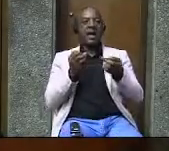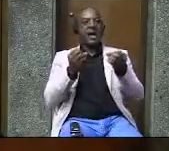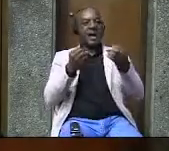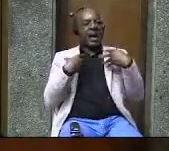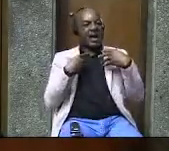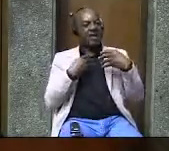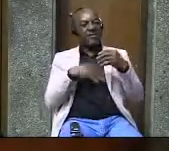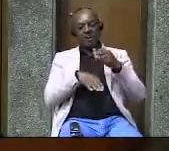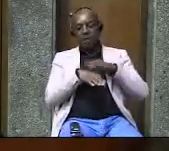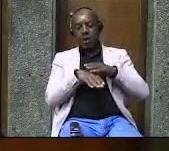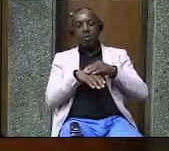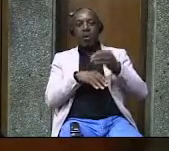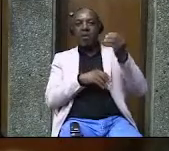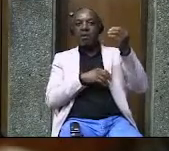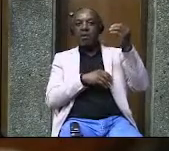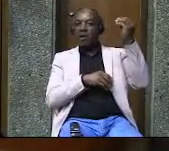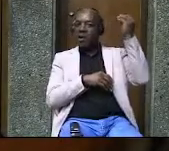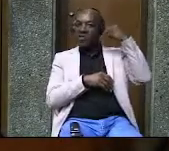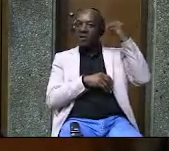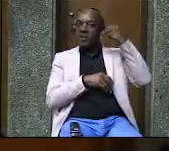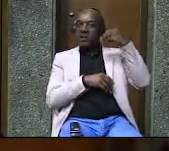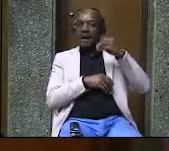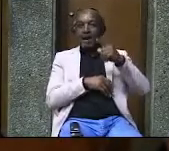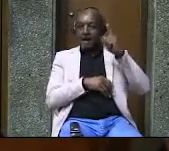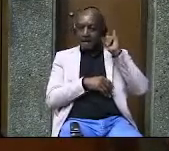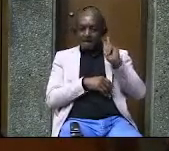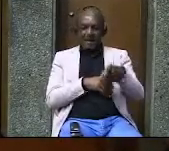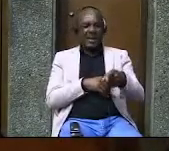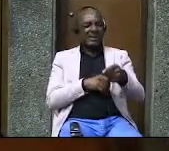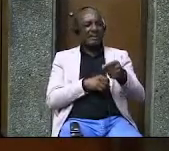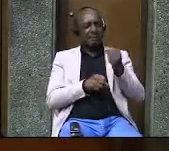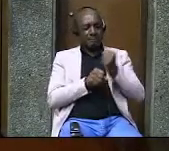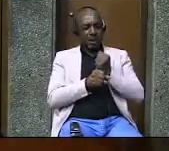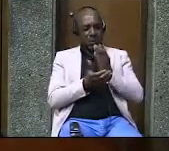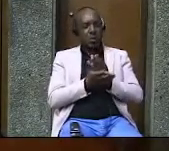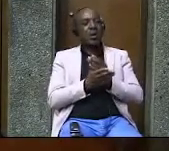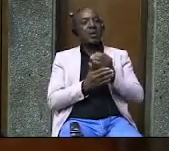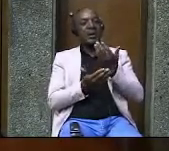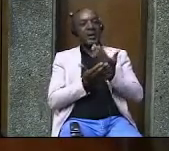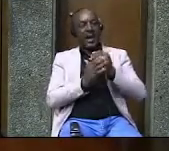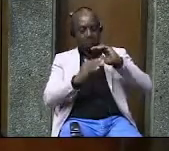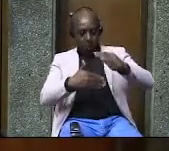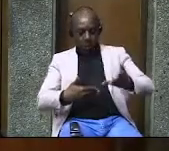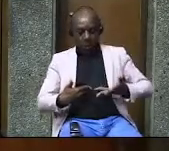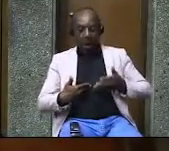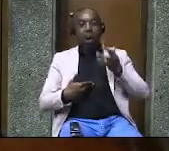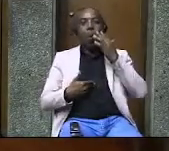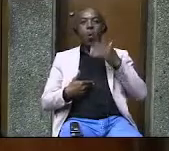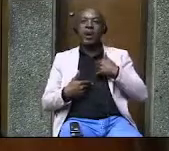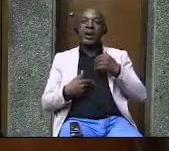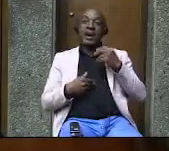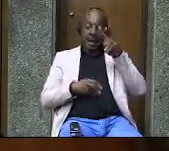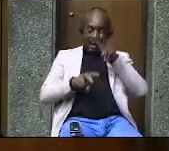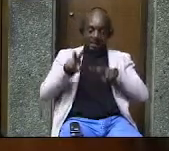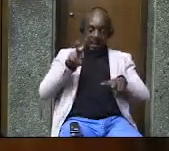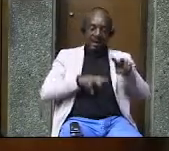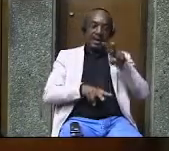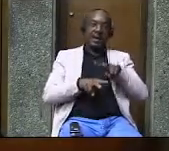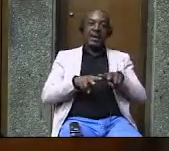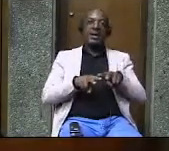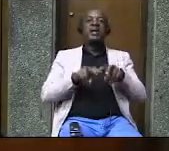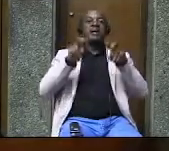decided, unless a court grants an interim interdict based on compelling prospects of success on